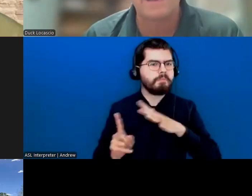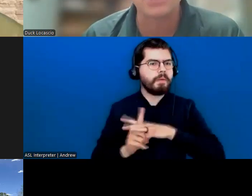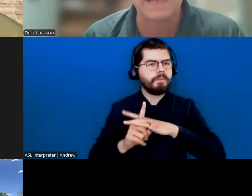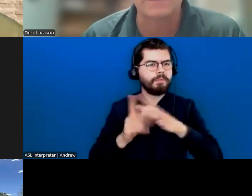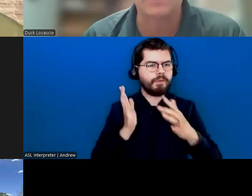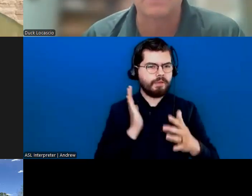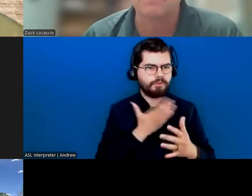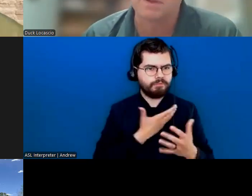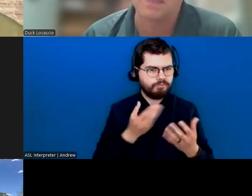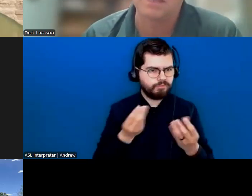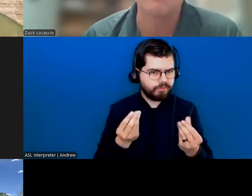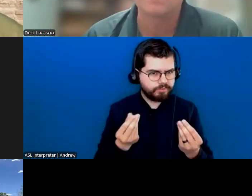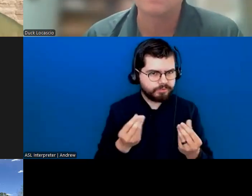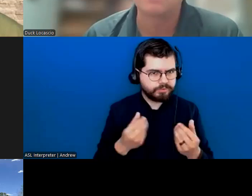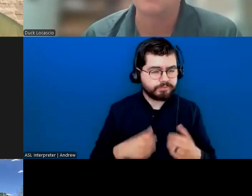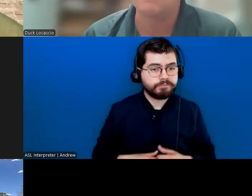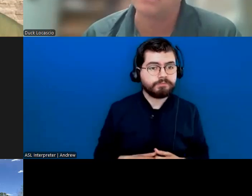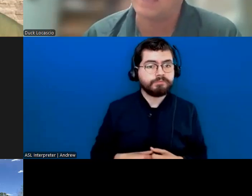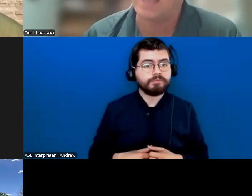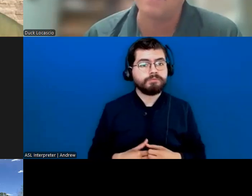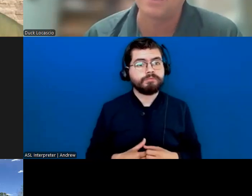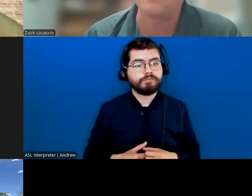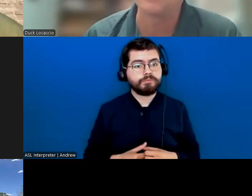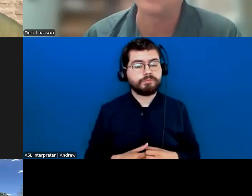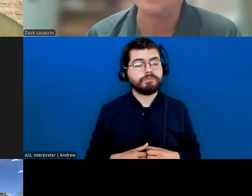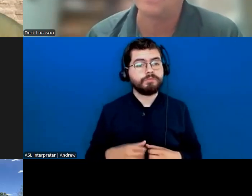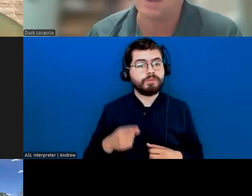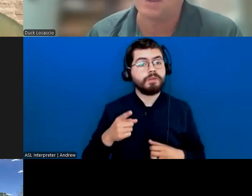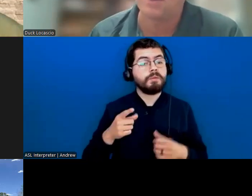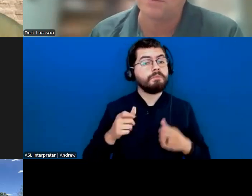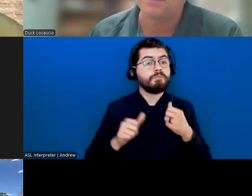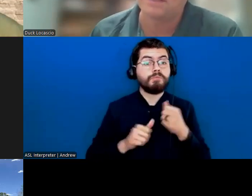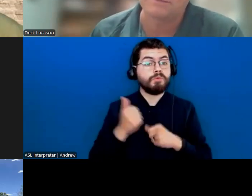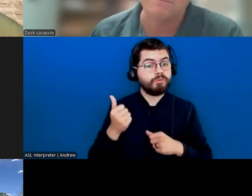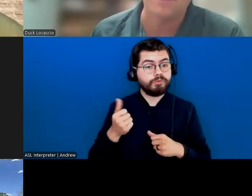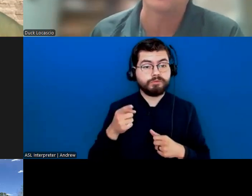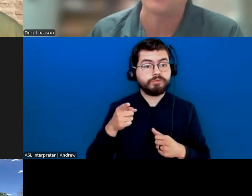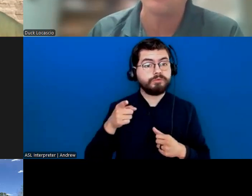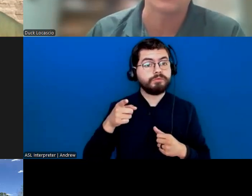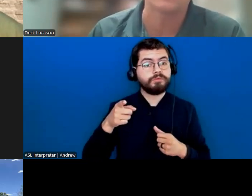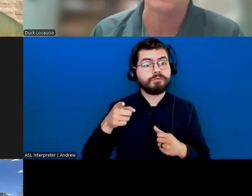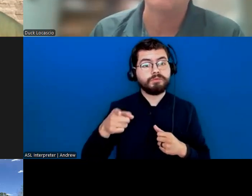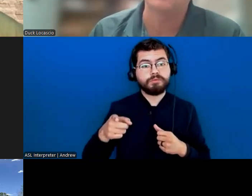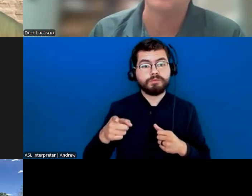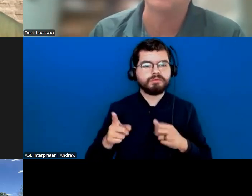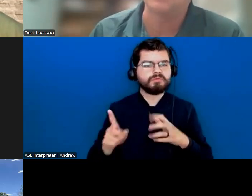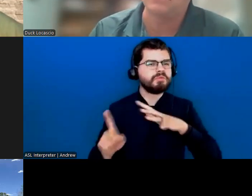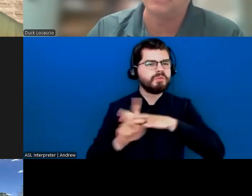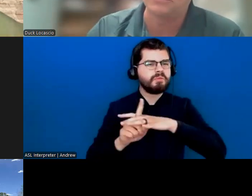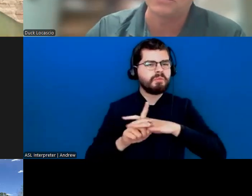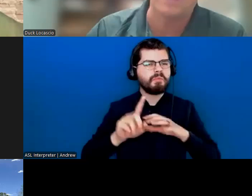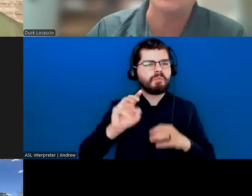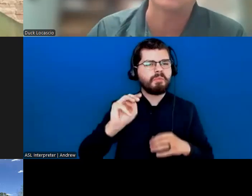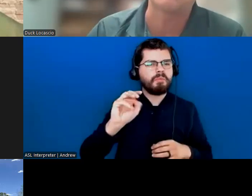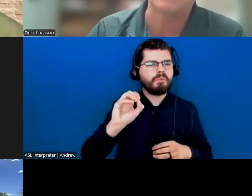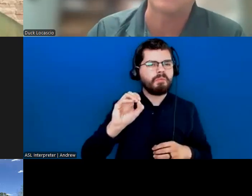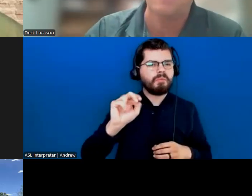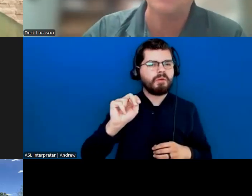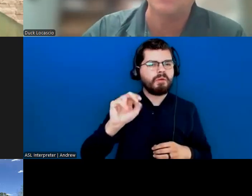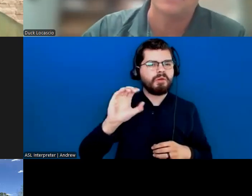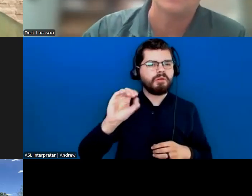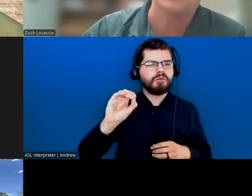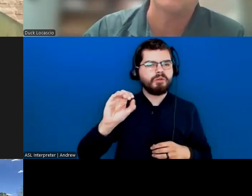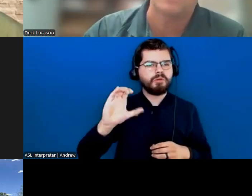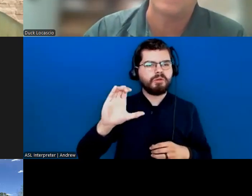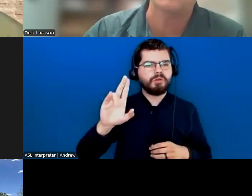hardly manage against them. I mean, most time they come up as a monoculture because it was dry at just the right time